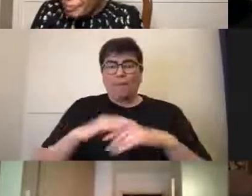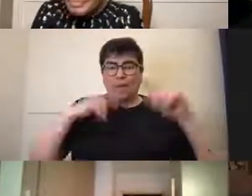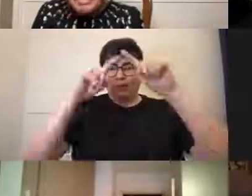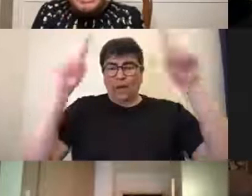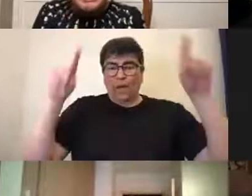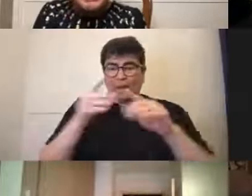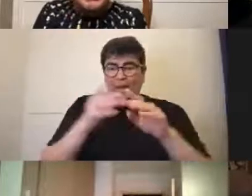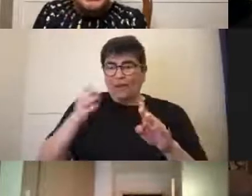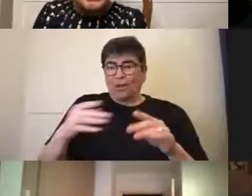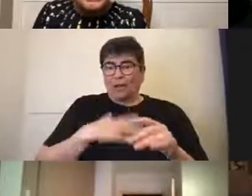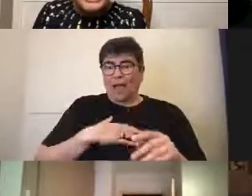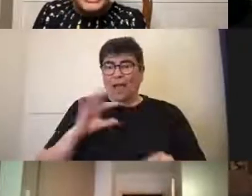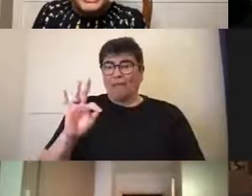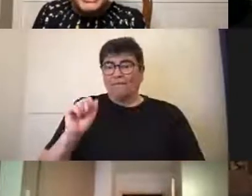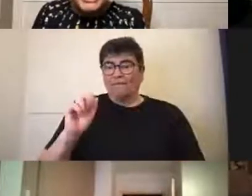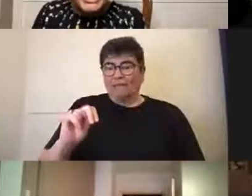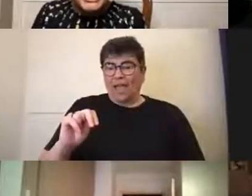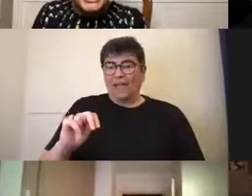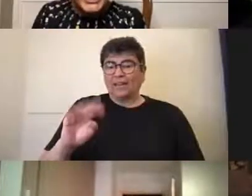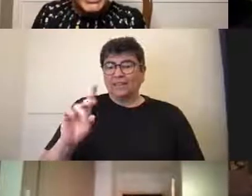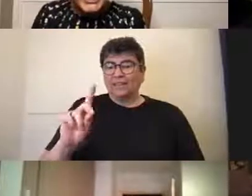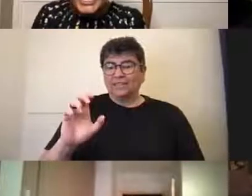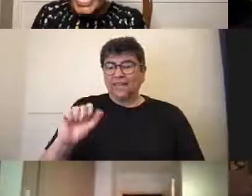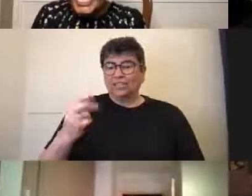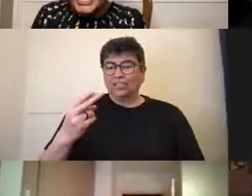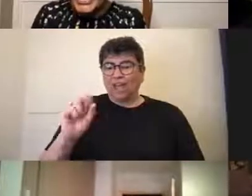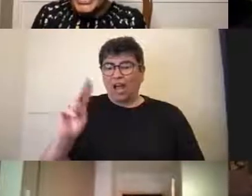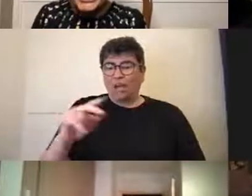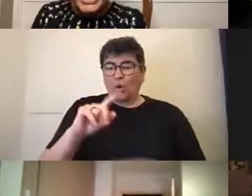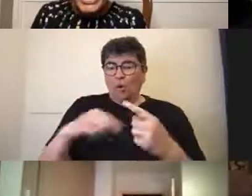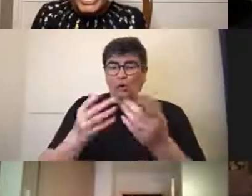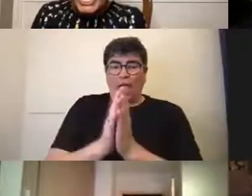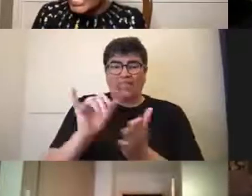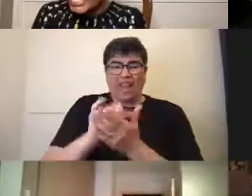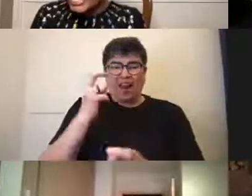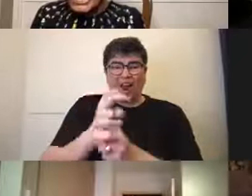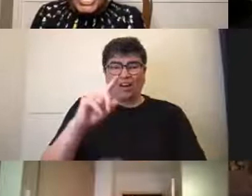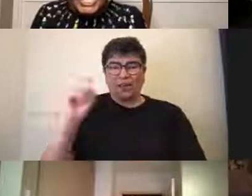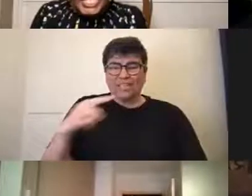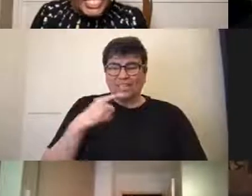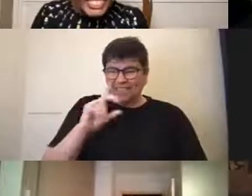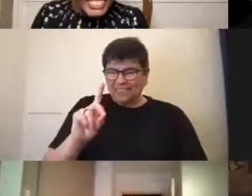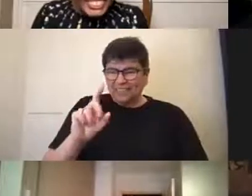to you, it's my fam Deshaun. And right when you asked that hard question, I was like, is